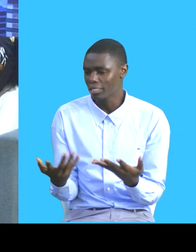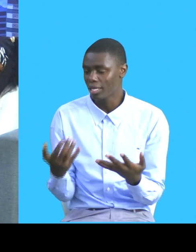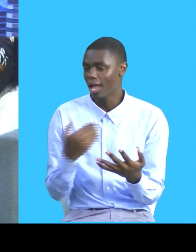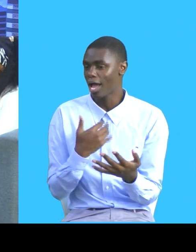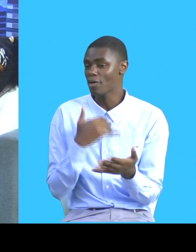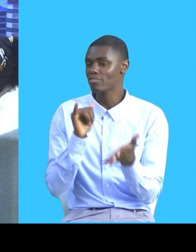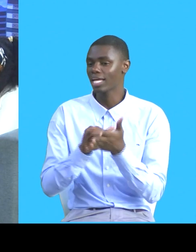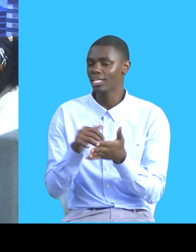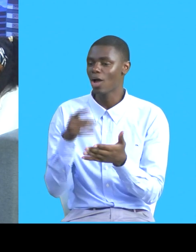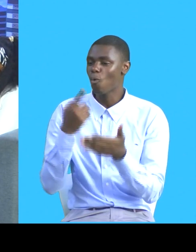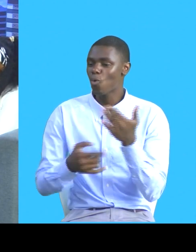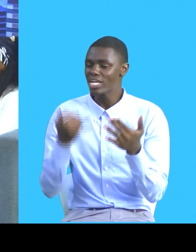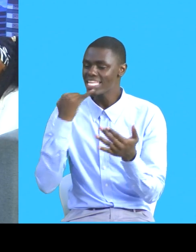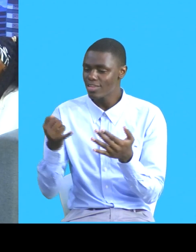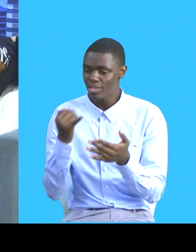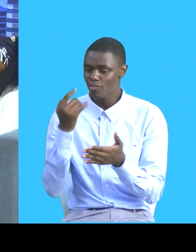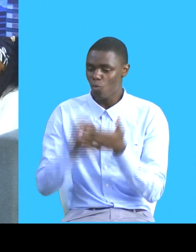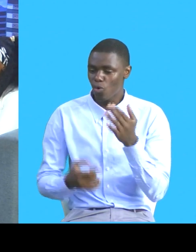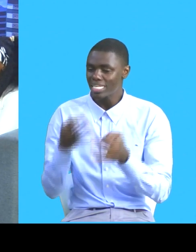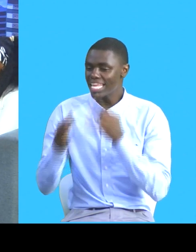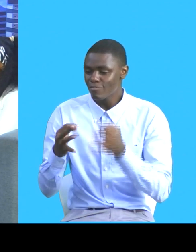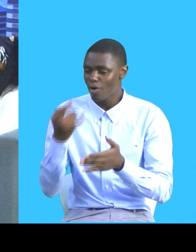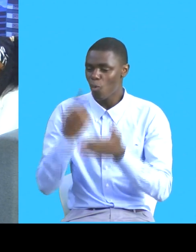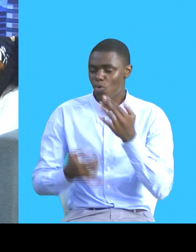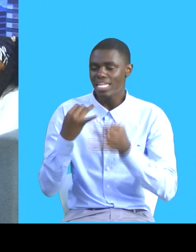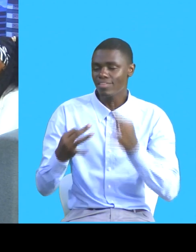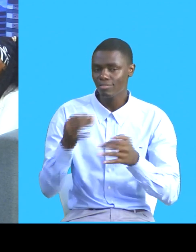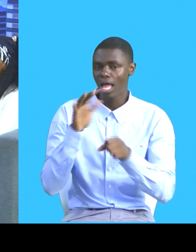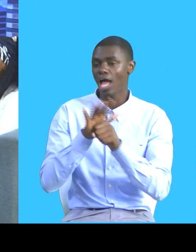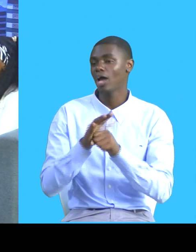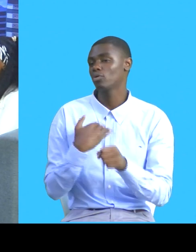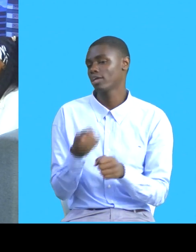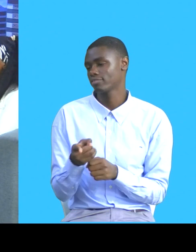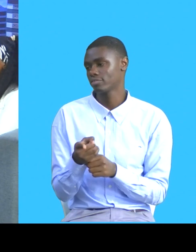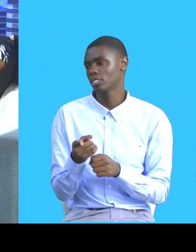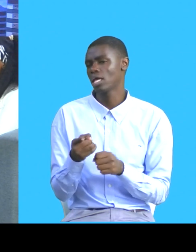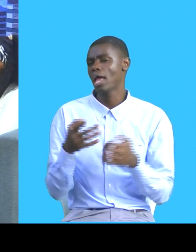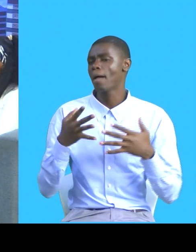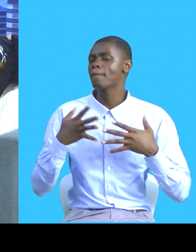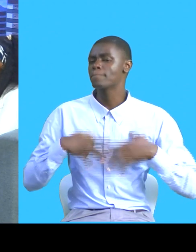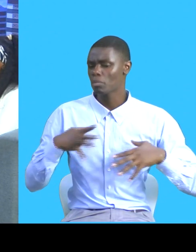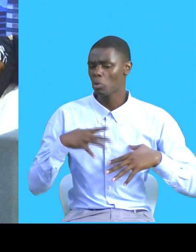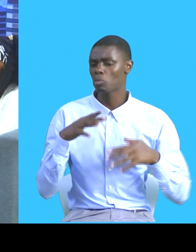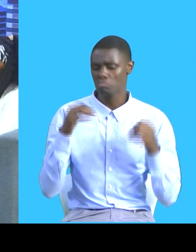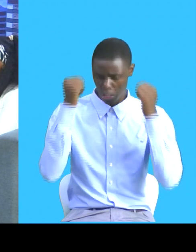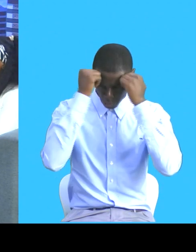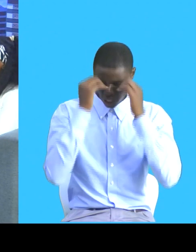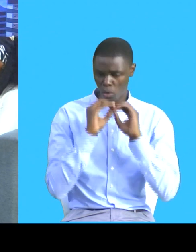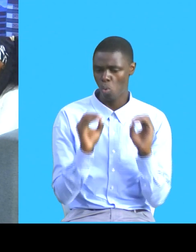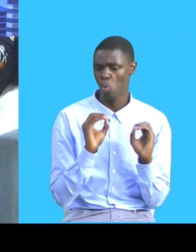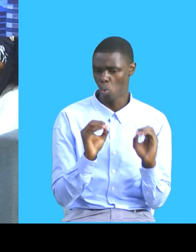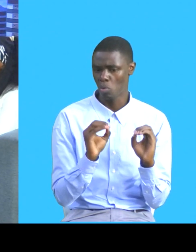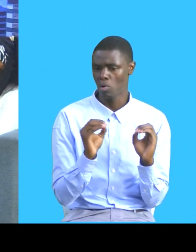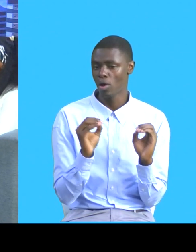that what if a lot. Those who are in marriages, those who didn't get the chance to go to school,